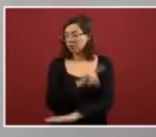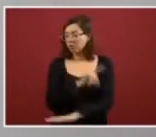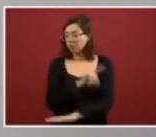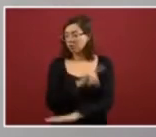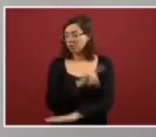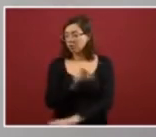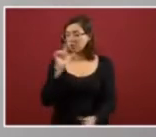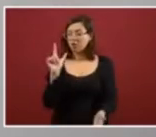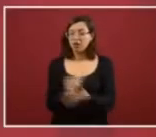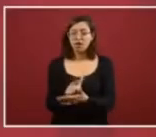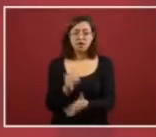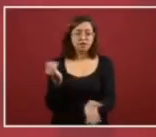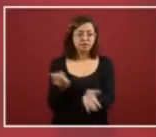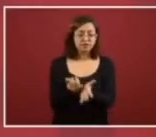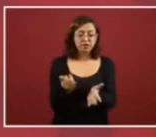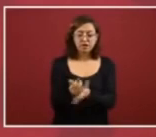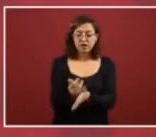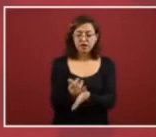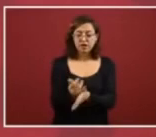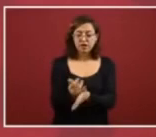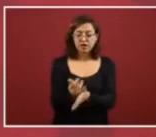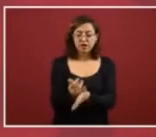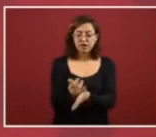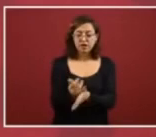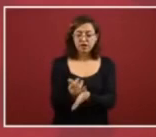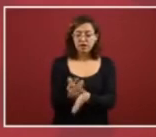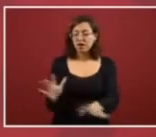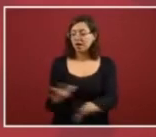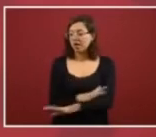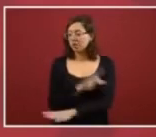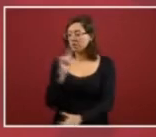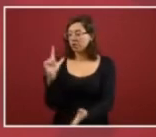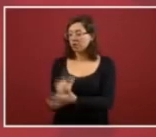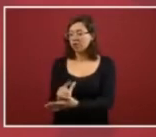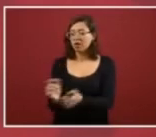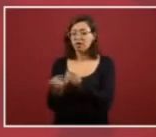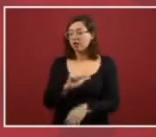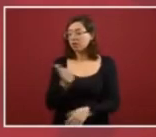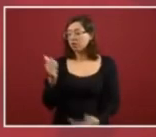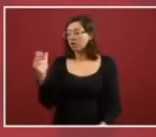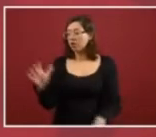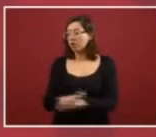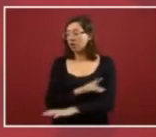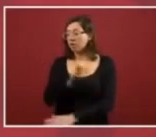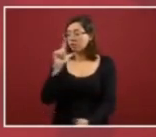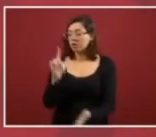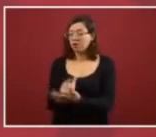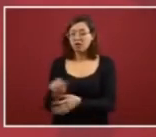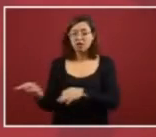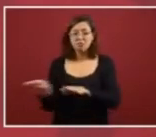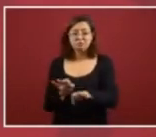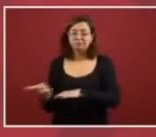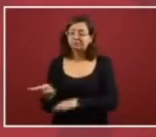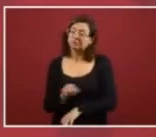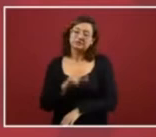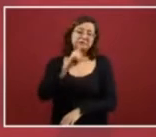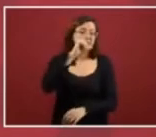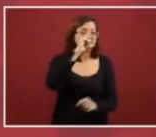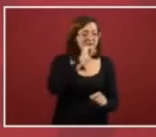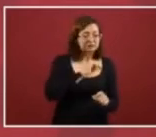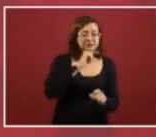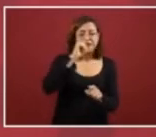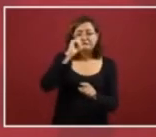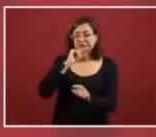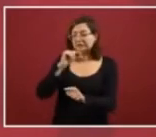fiscal, taxes, de la reforma educativa, education, de la reforma laboral, laboral. En todo